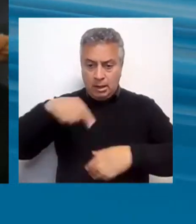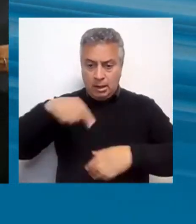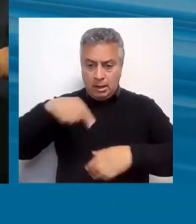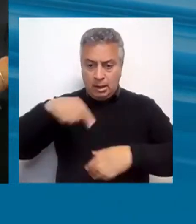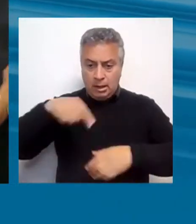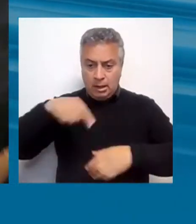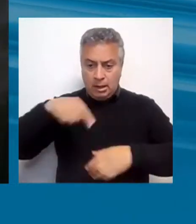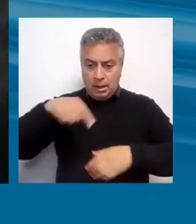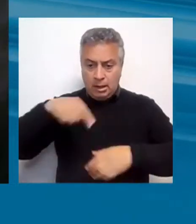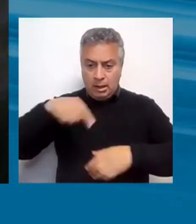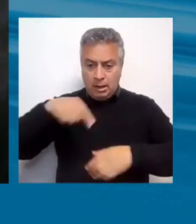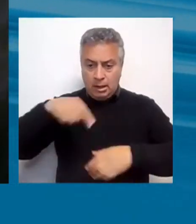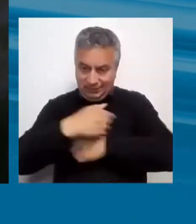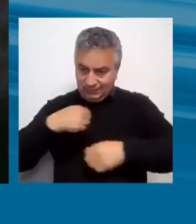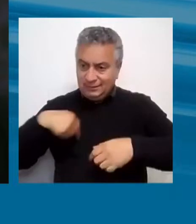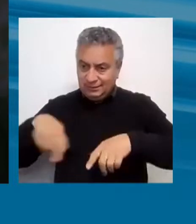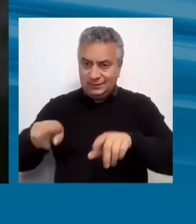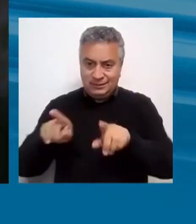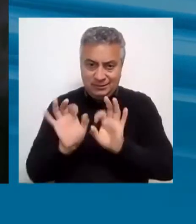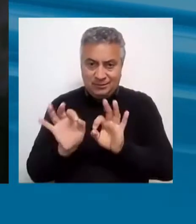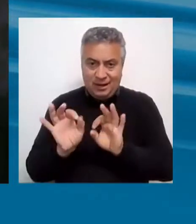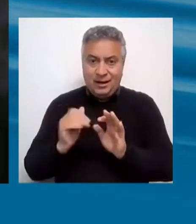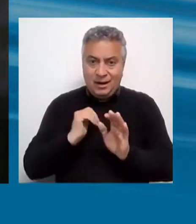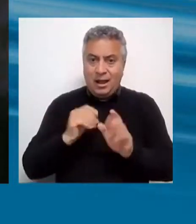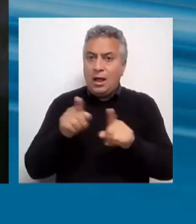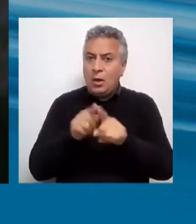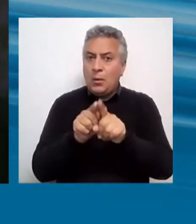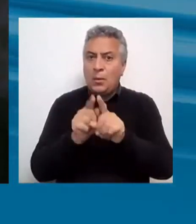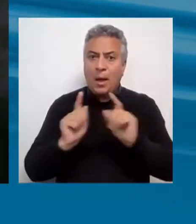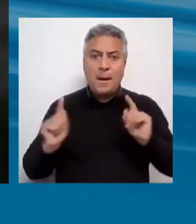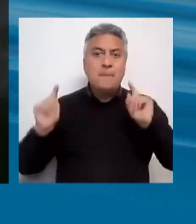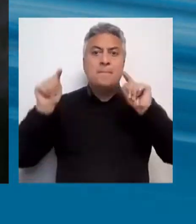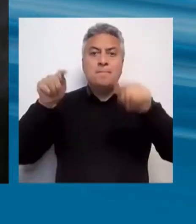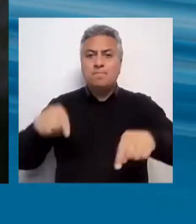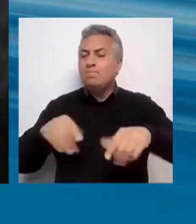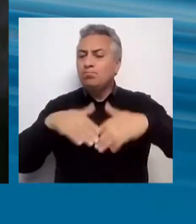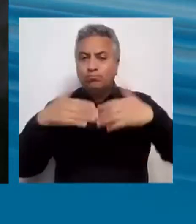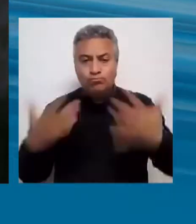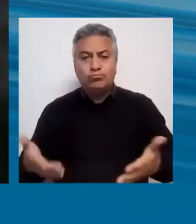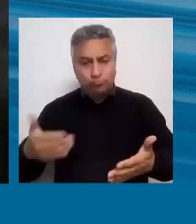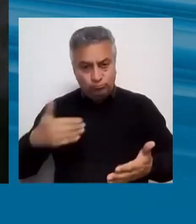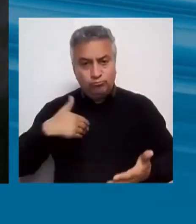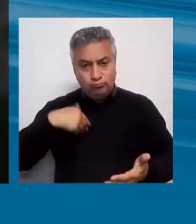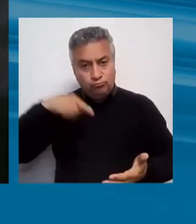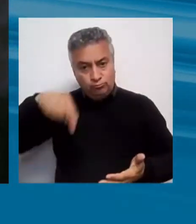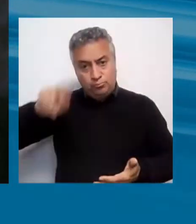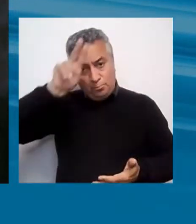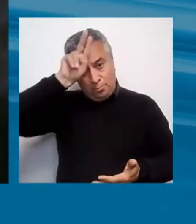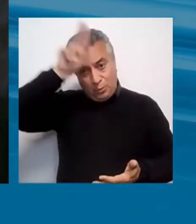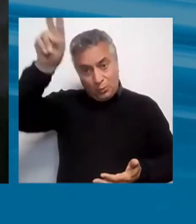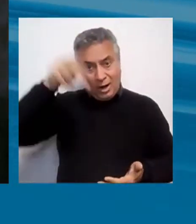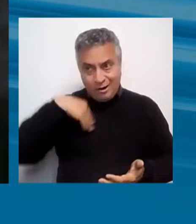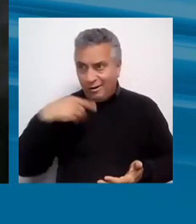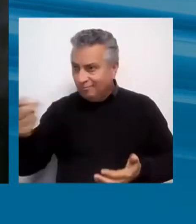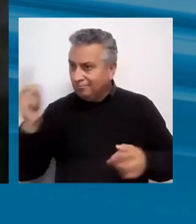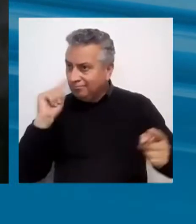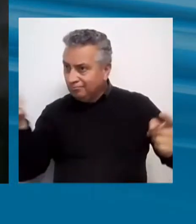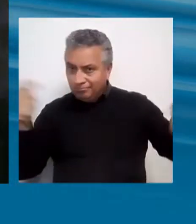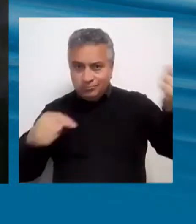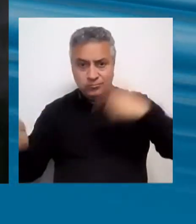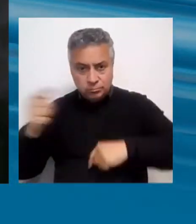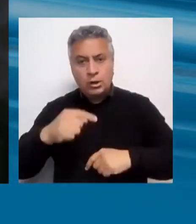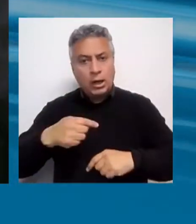from our country, this is a country that welcomes you all with lots of expectations and